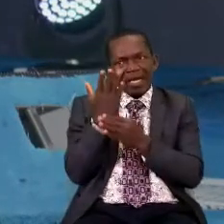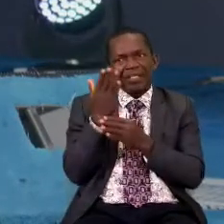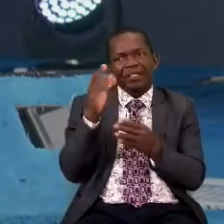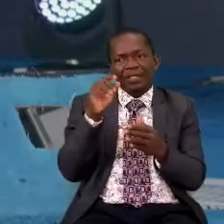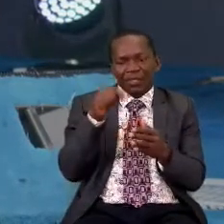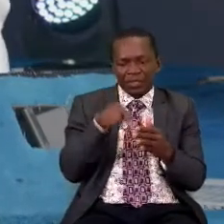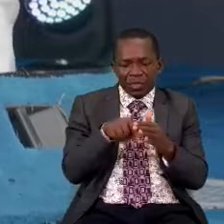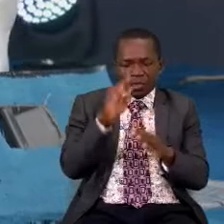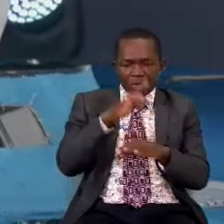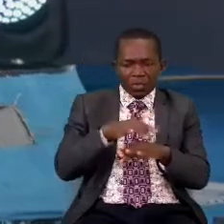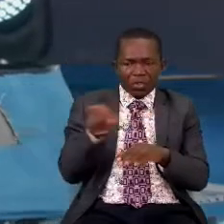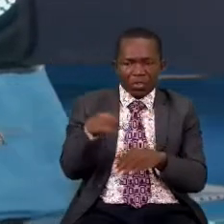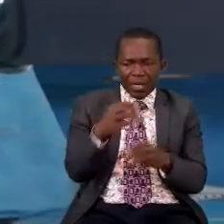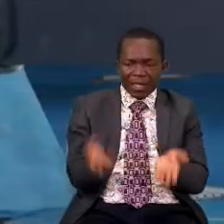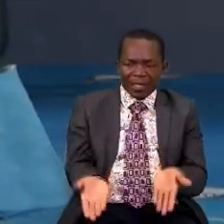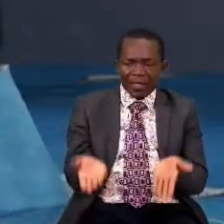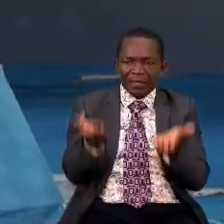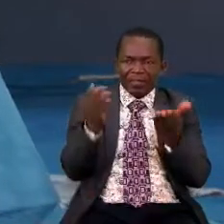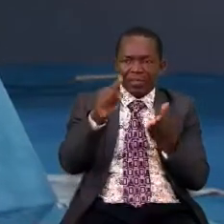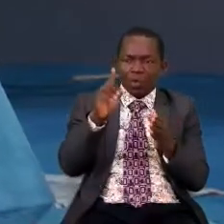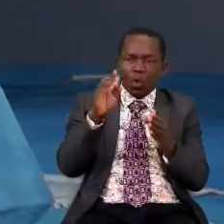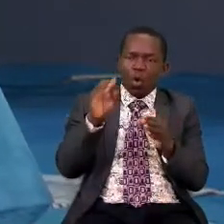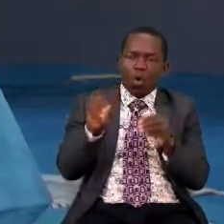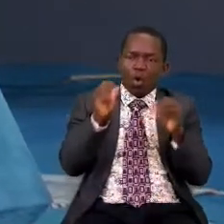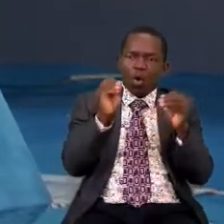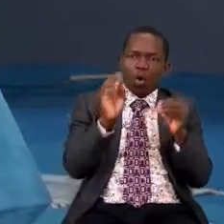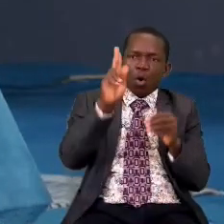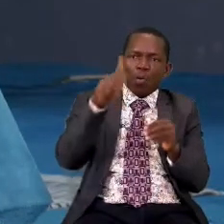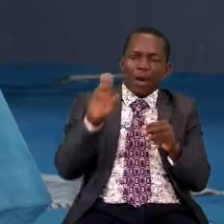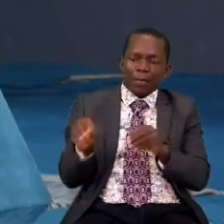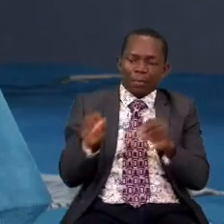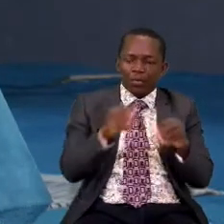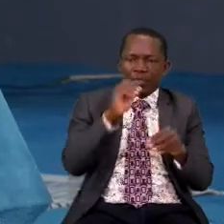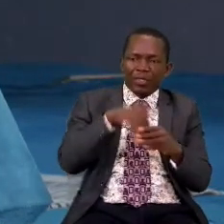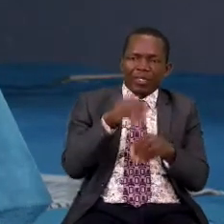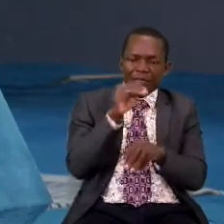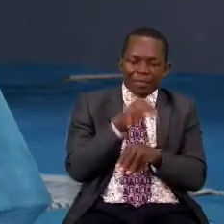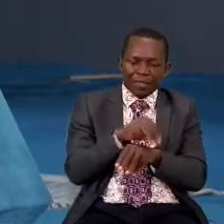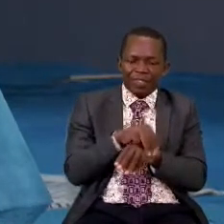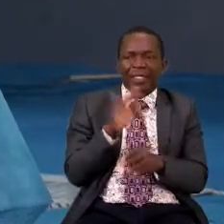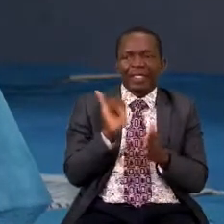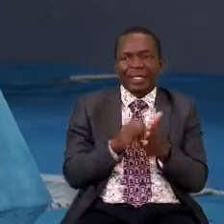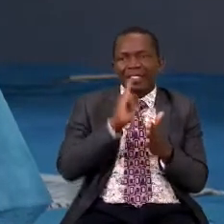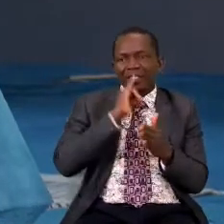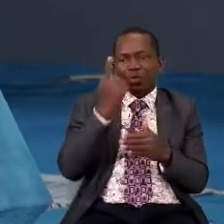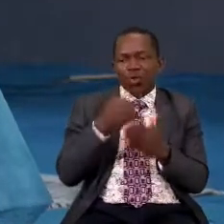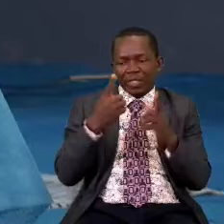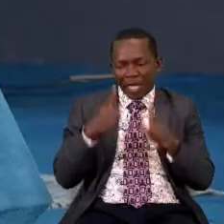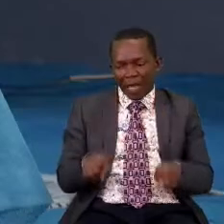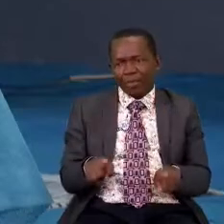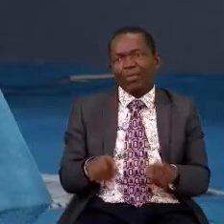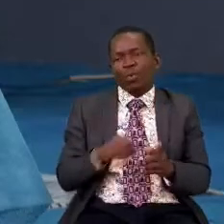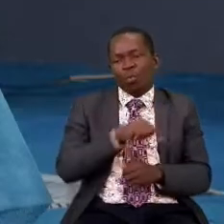to me to bear my name before the Gentiles, number one, and before the kings, number two, and before